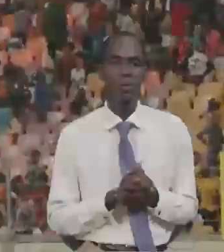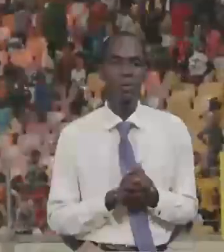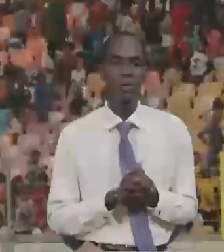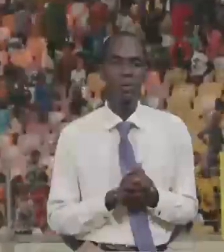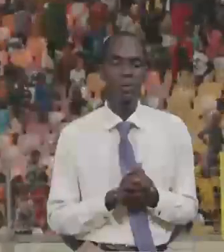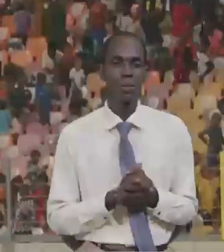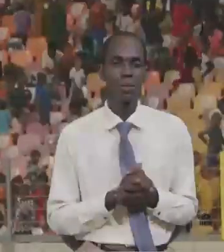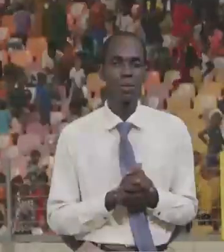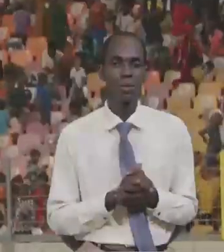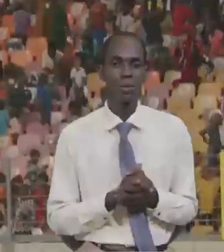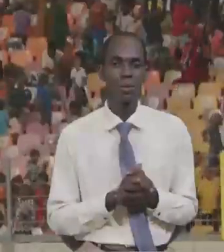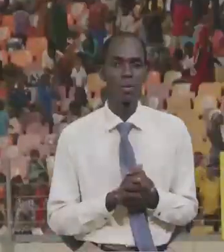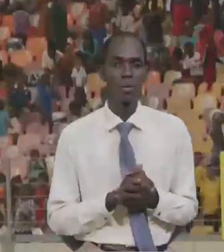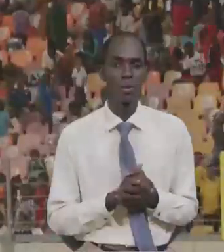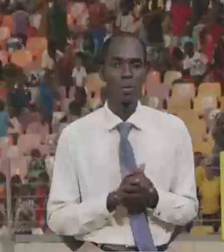Tell the Lord,